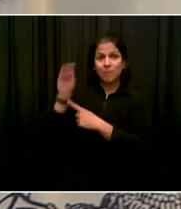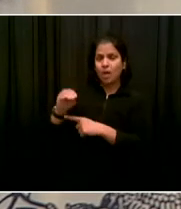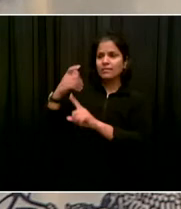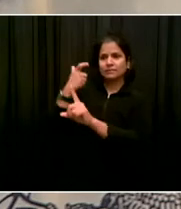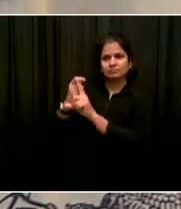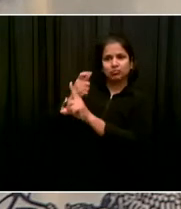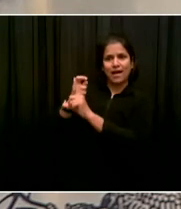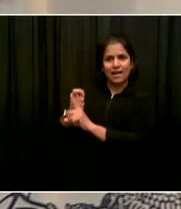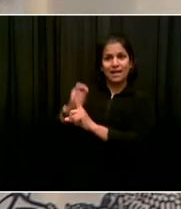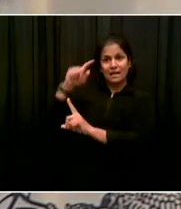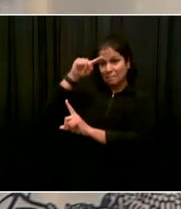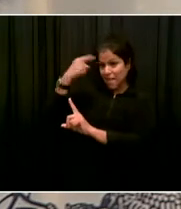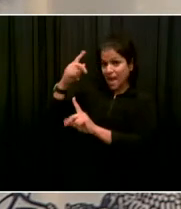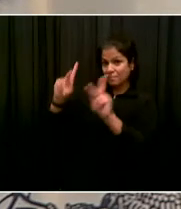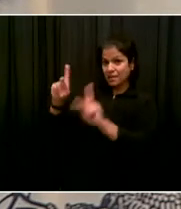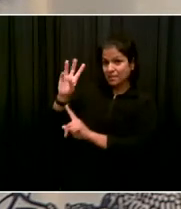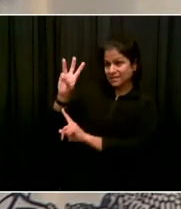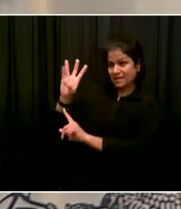1 week from now,